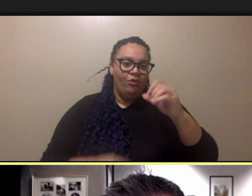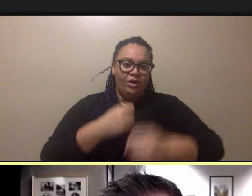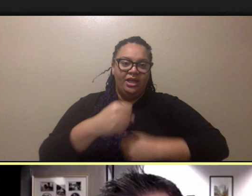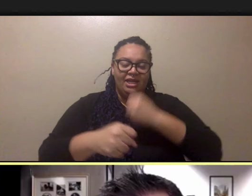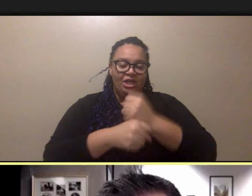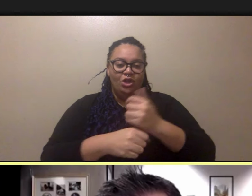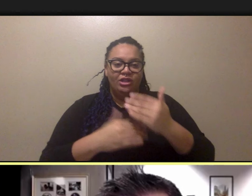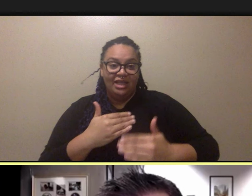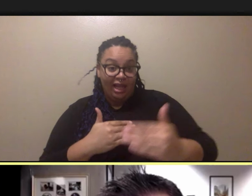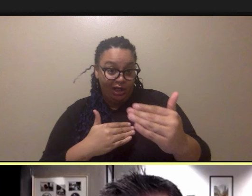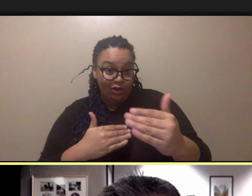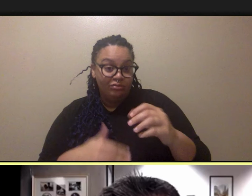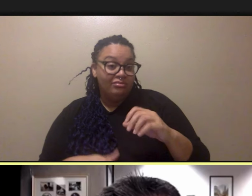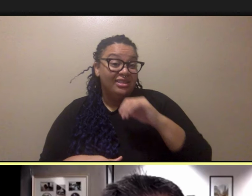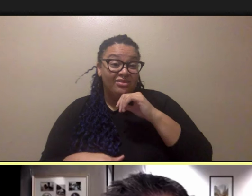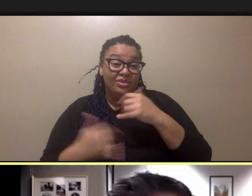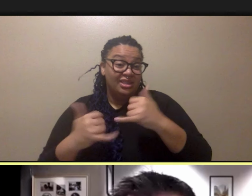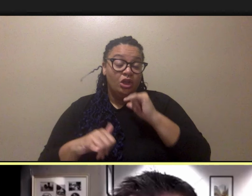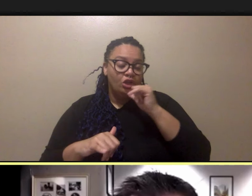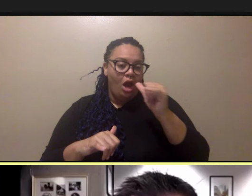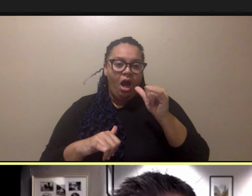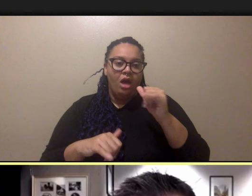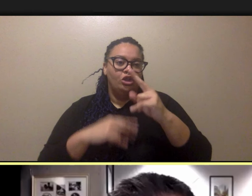1640s. But still, it was not universal.